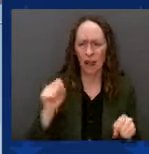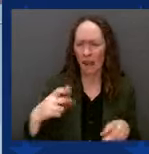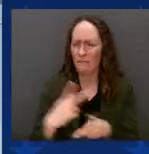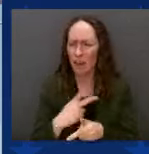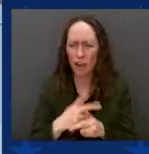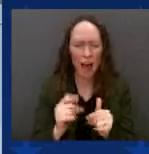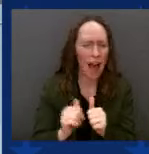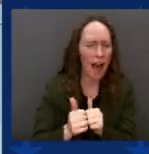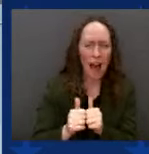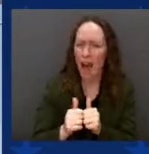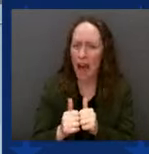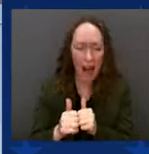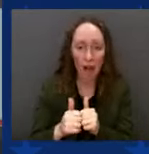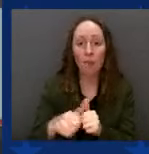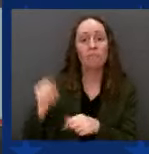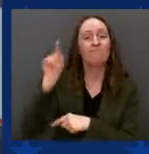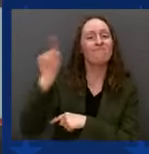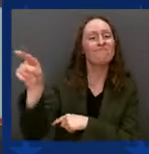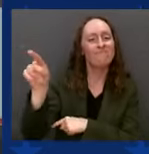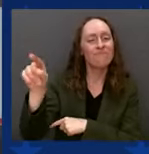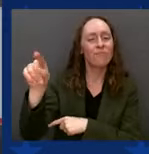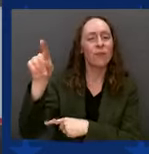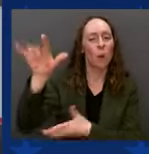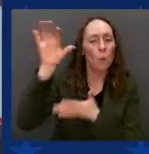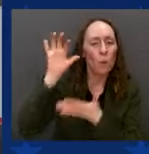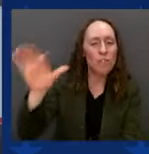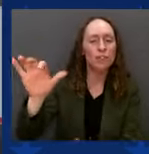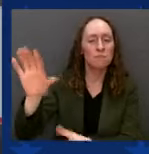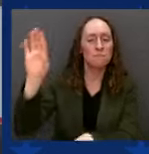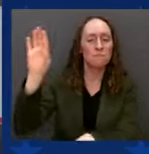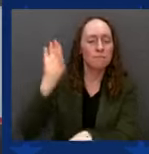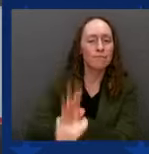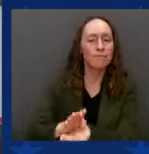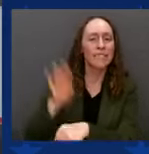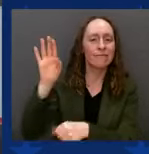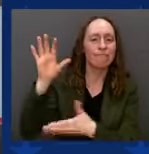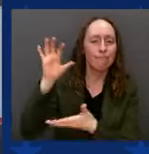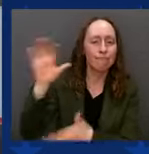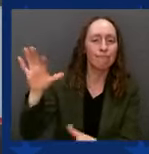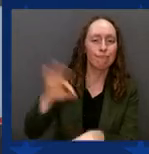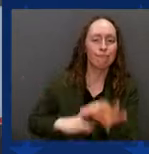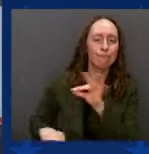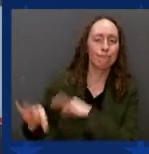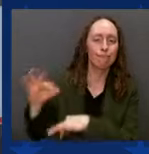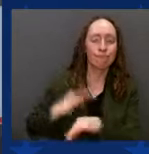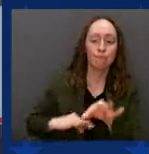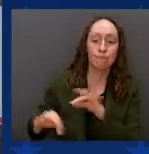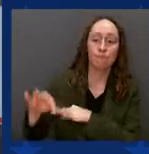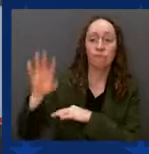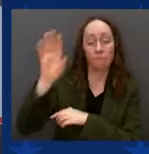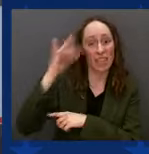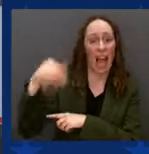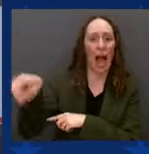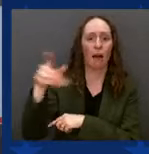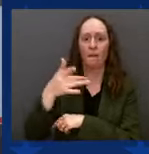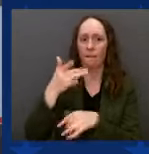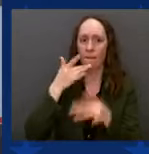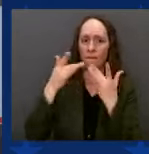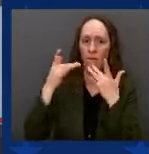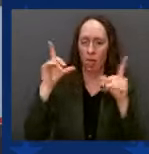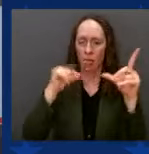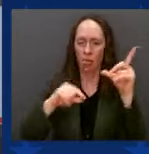And cutting subsidies for special interests. And by the way, in my first 2 years in office, this first